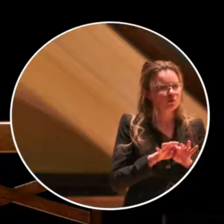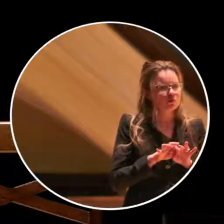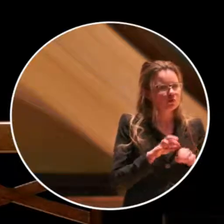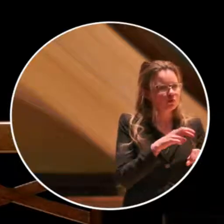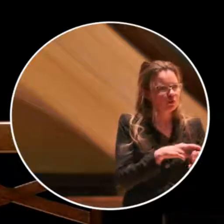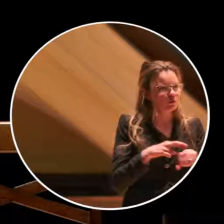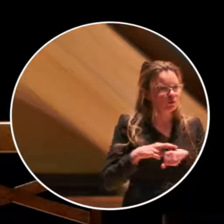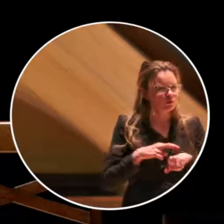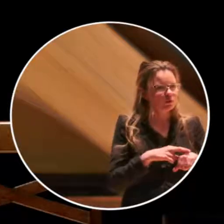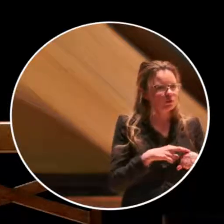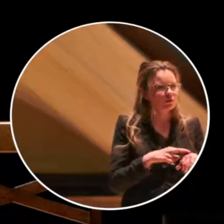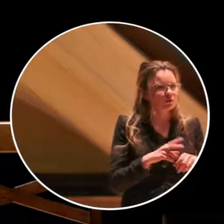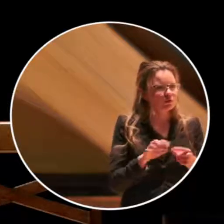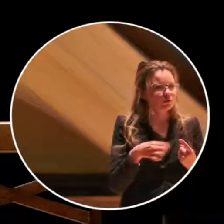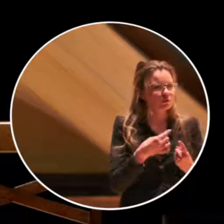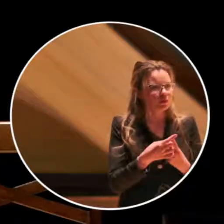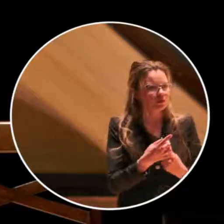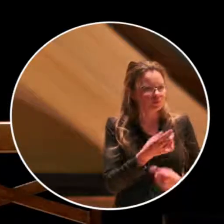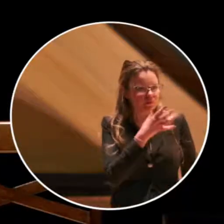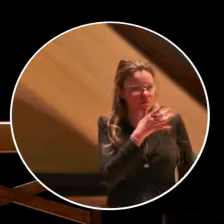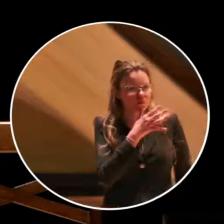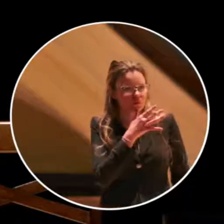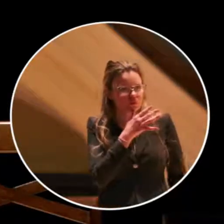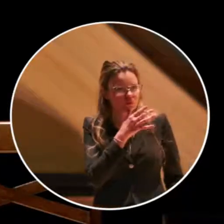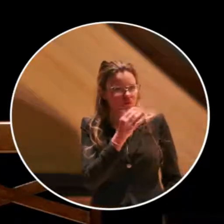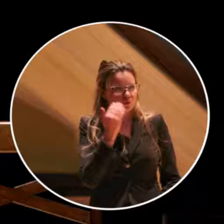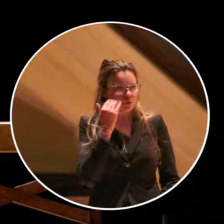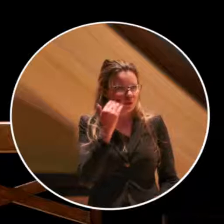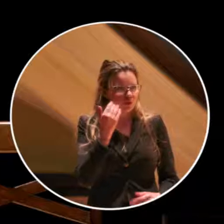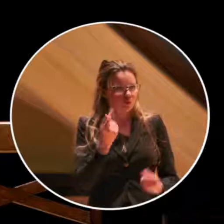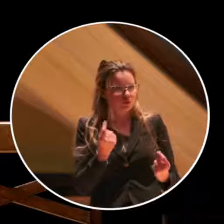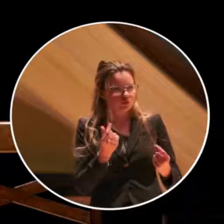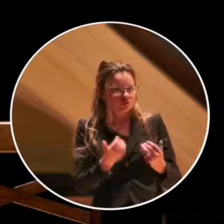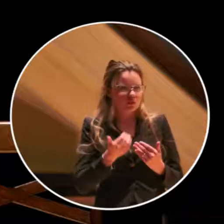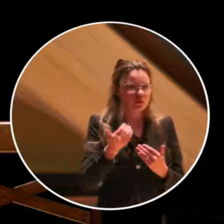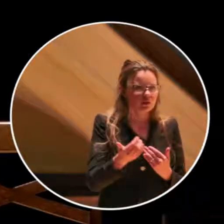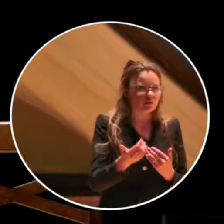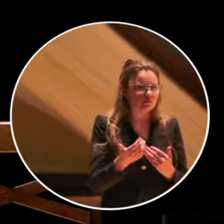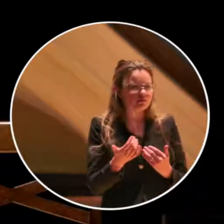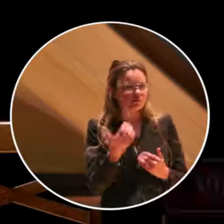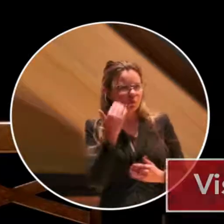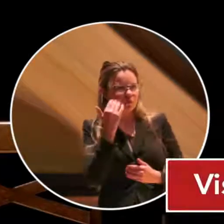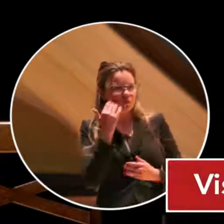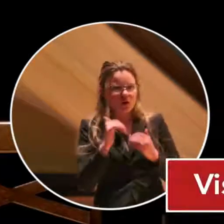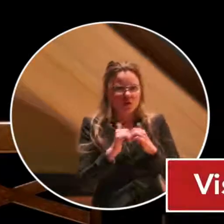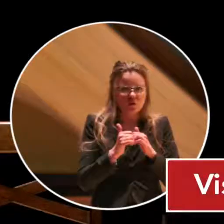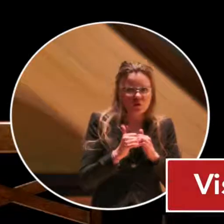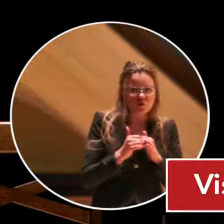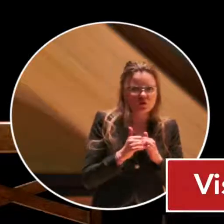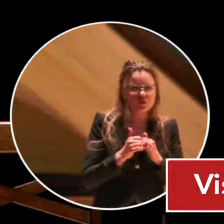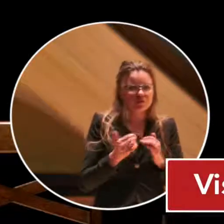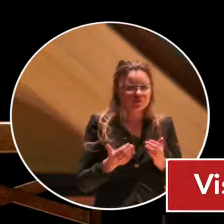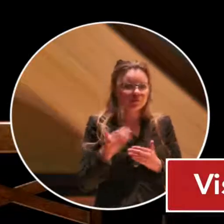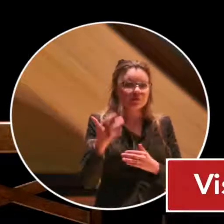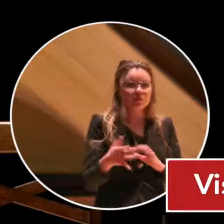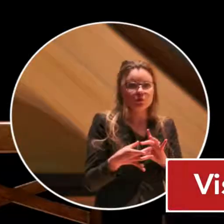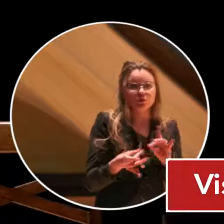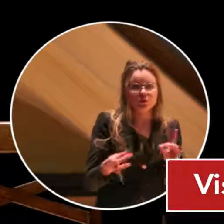to mothering, knowing what to do next, how to do it. In our next